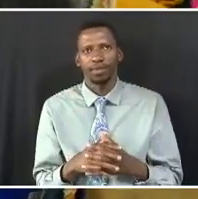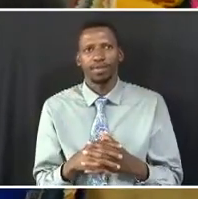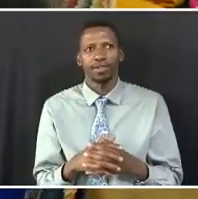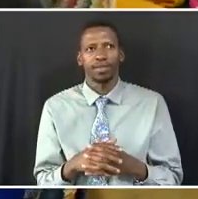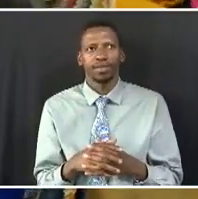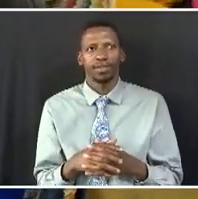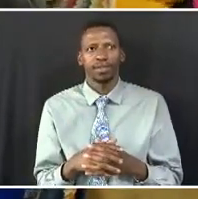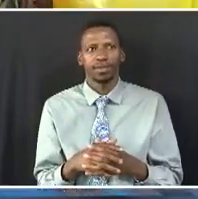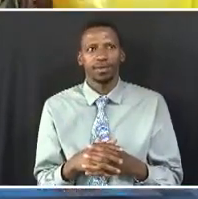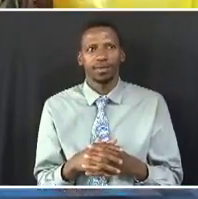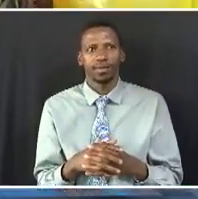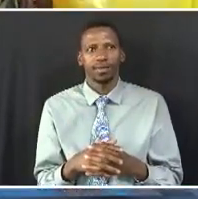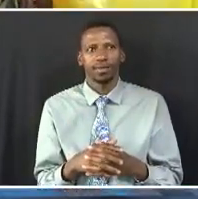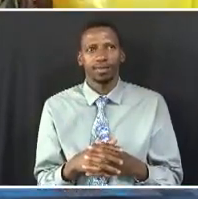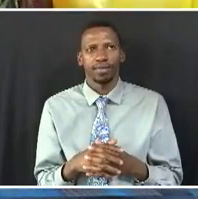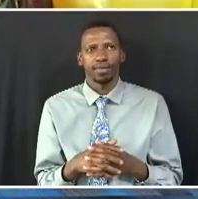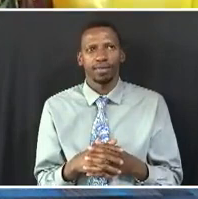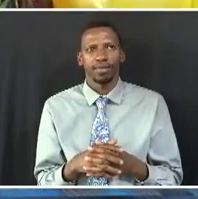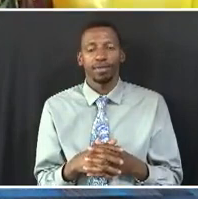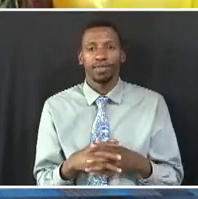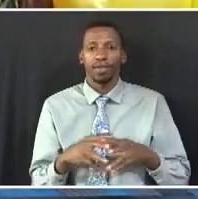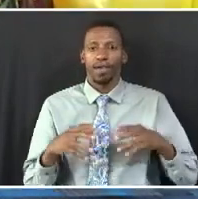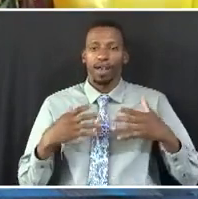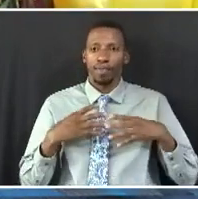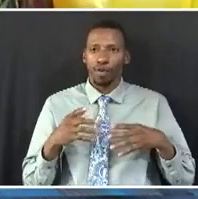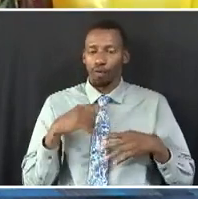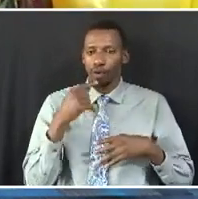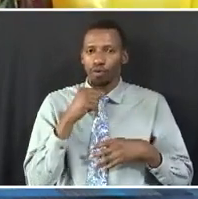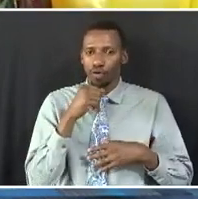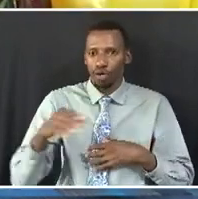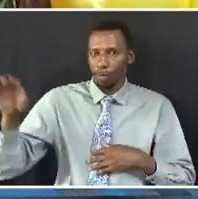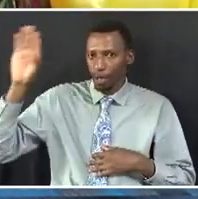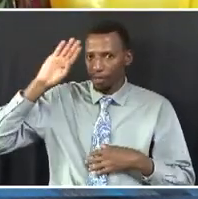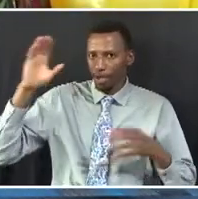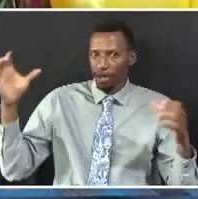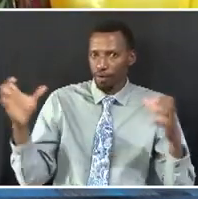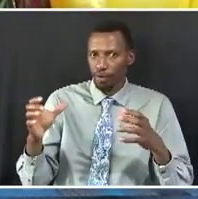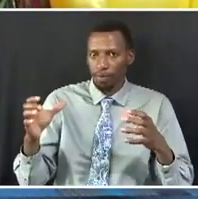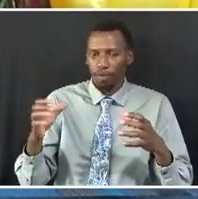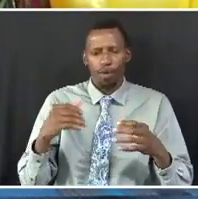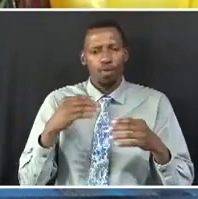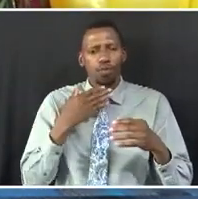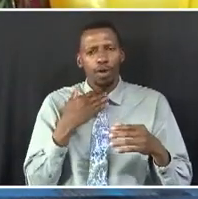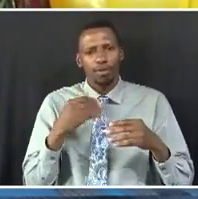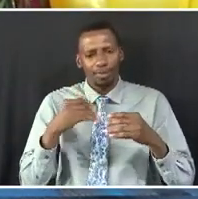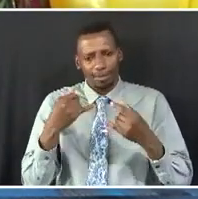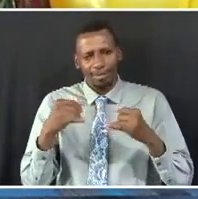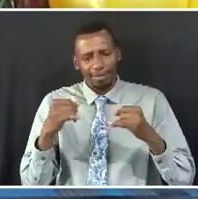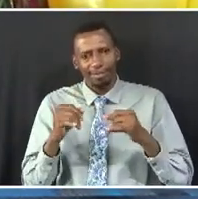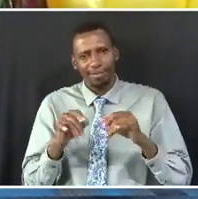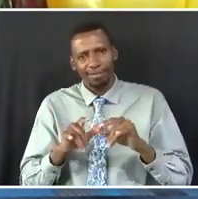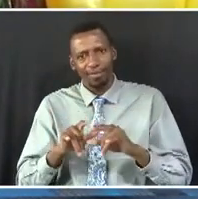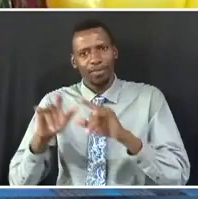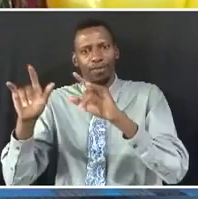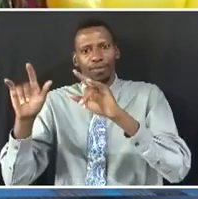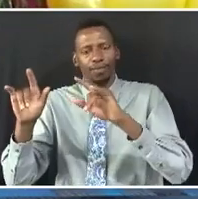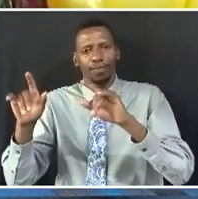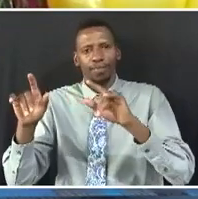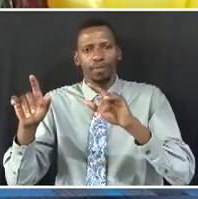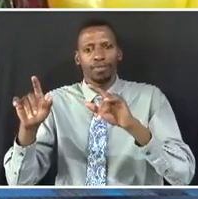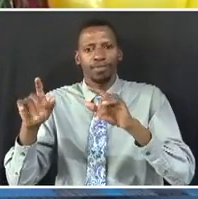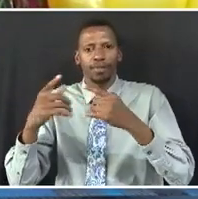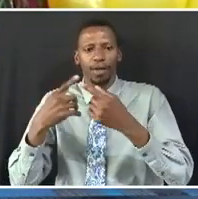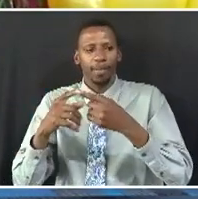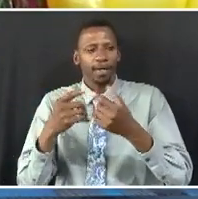It's very unfortunate that people who are not Pathfinders are struggling to go to the Campari and leaving their children who are